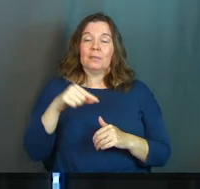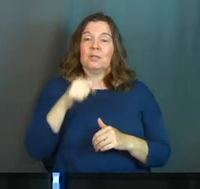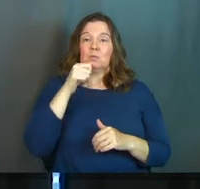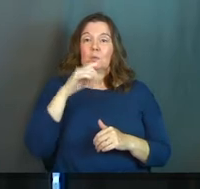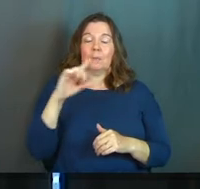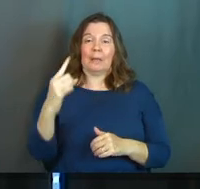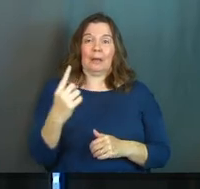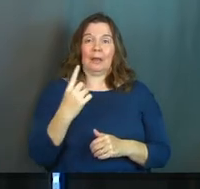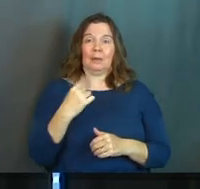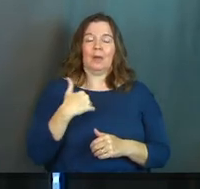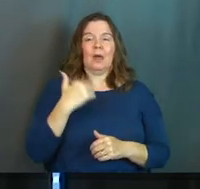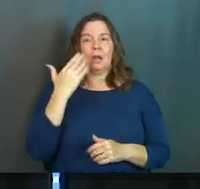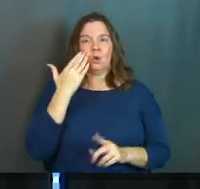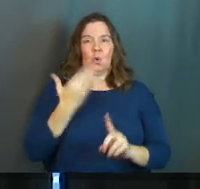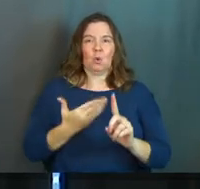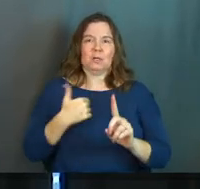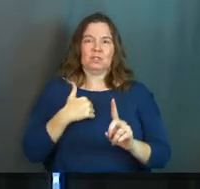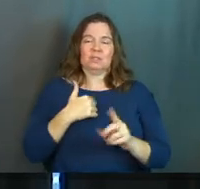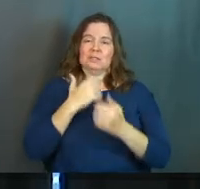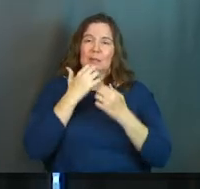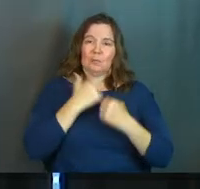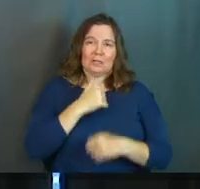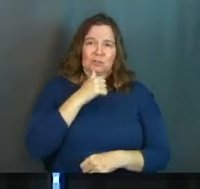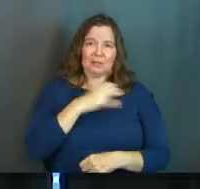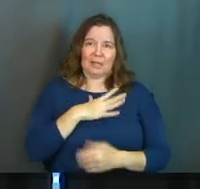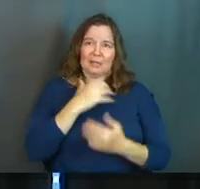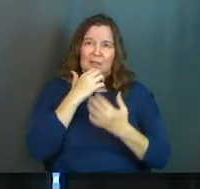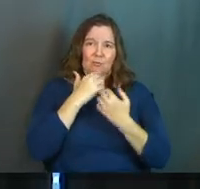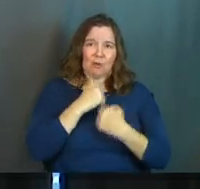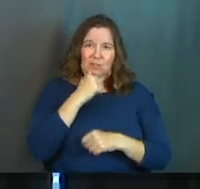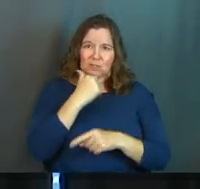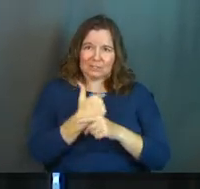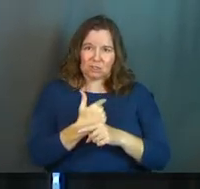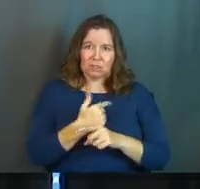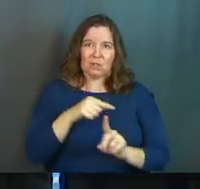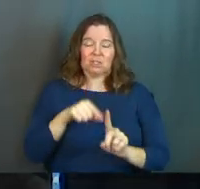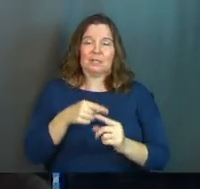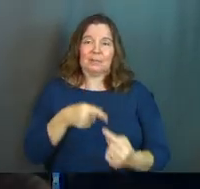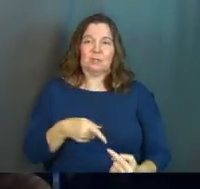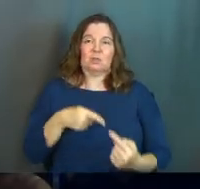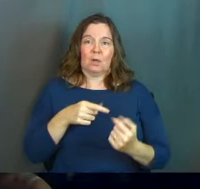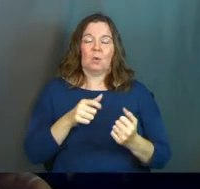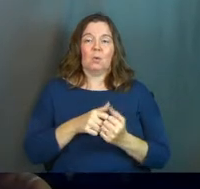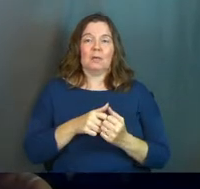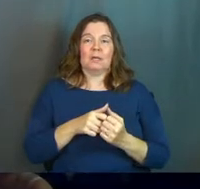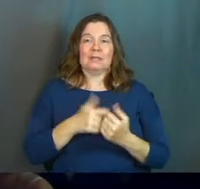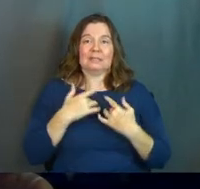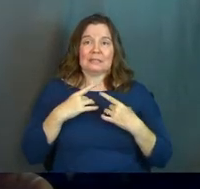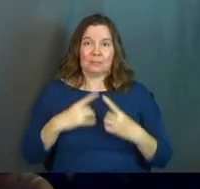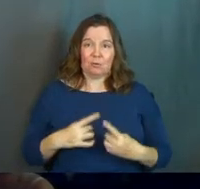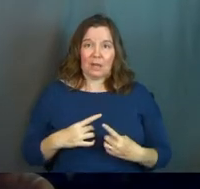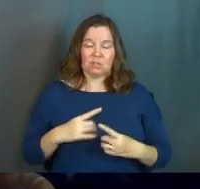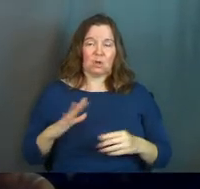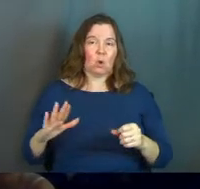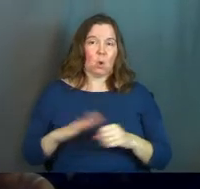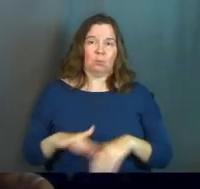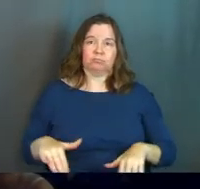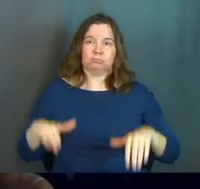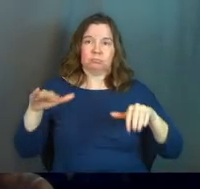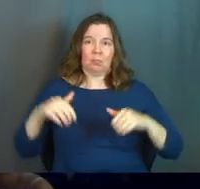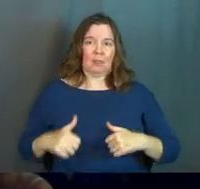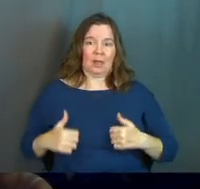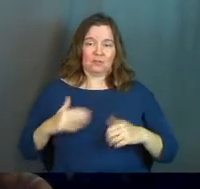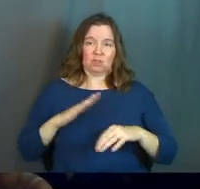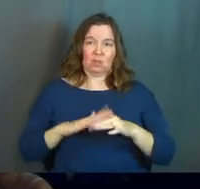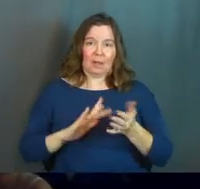This woman walks in, and I know her, and she's a precious lady, precious sister, and she's been struggling with depression her whole life,